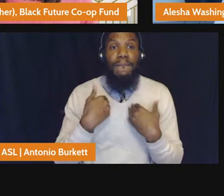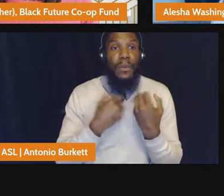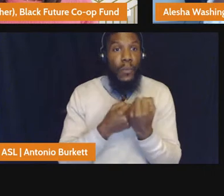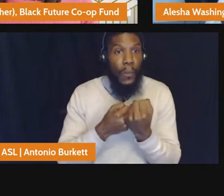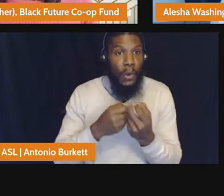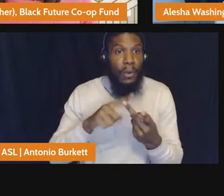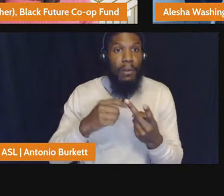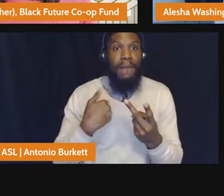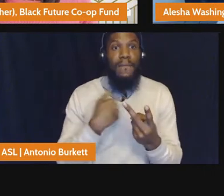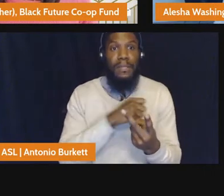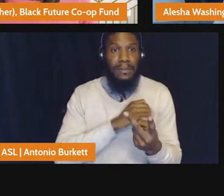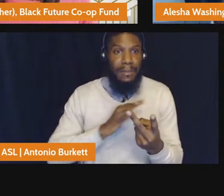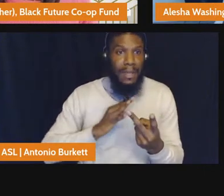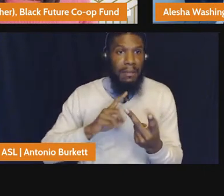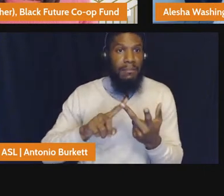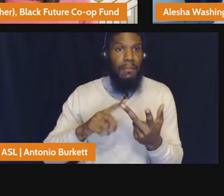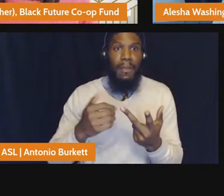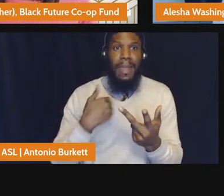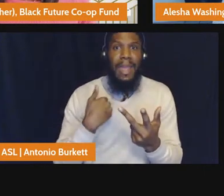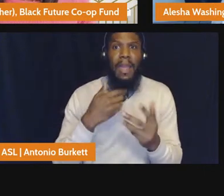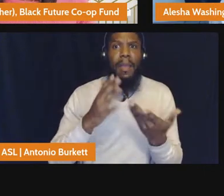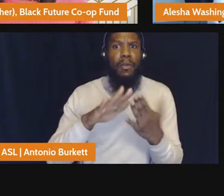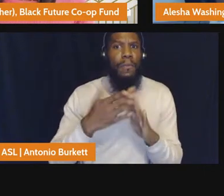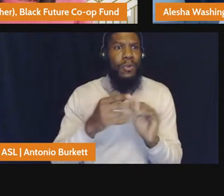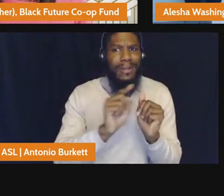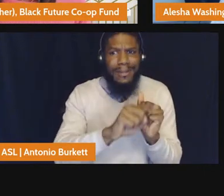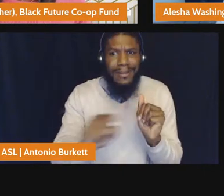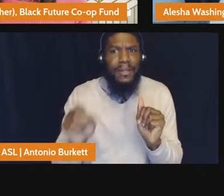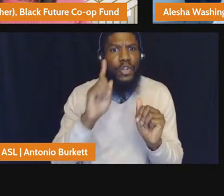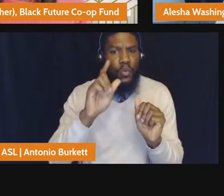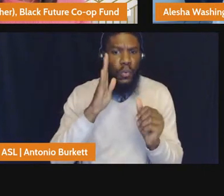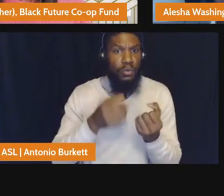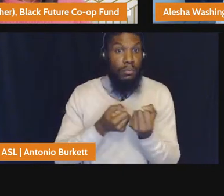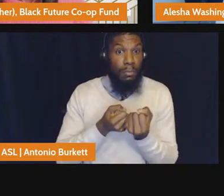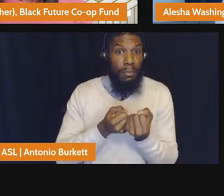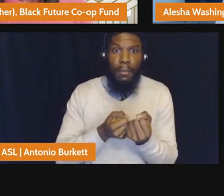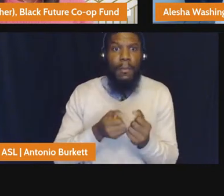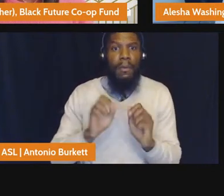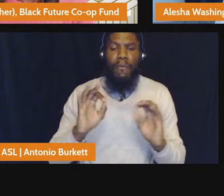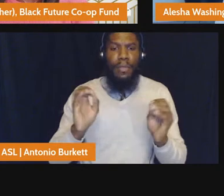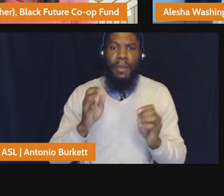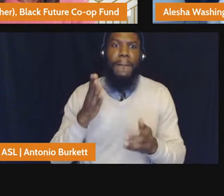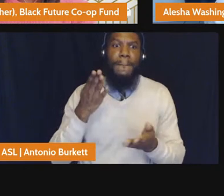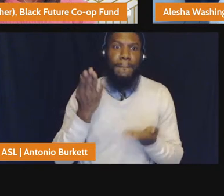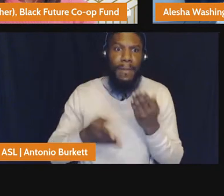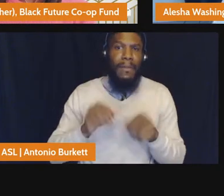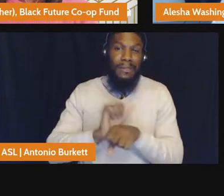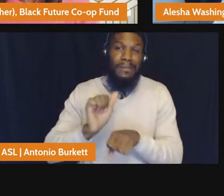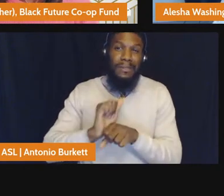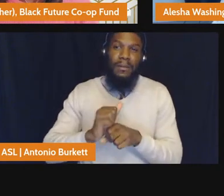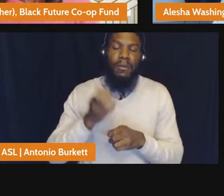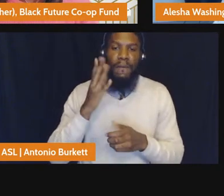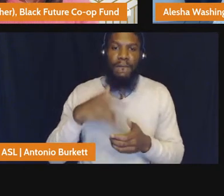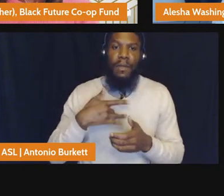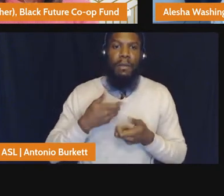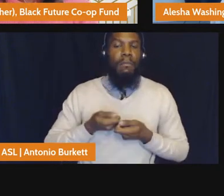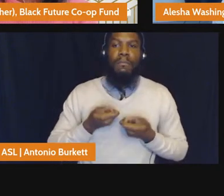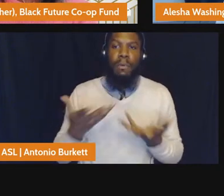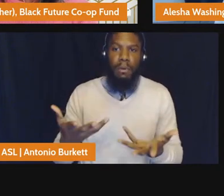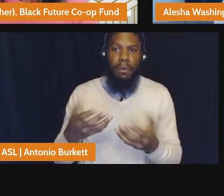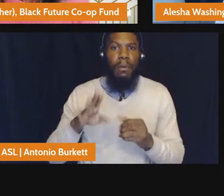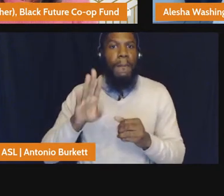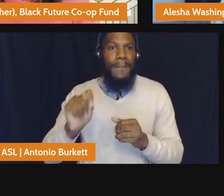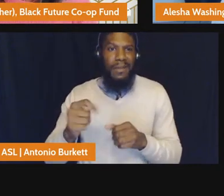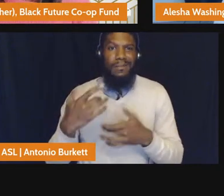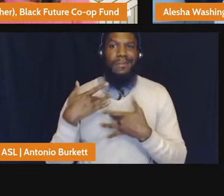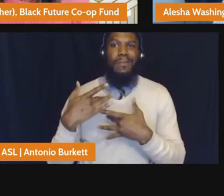the community that can lead to their burnout or failure? And then we don't recognize the systems that didn't cause that. Instead, we blame the leader, right? So I think